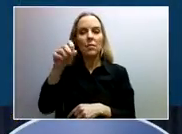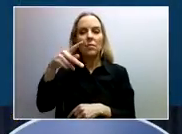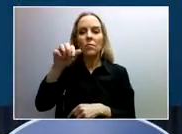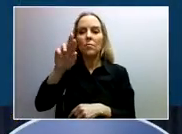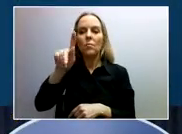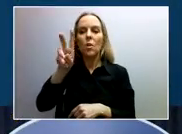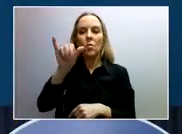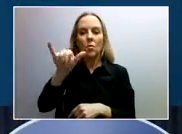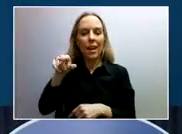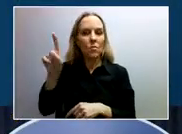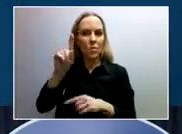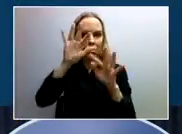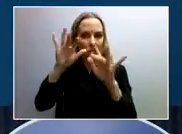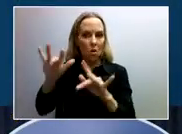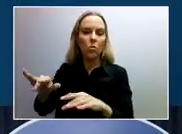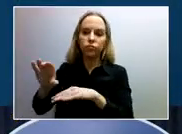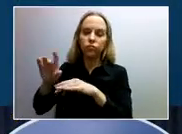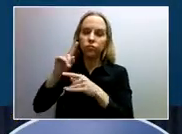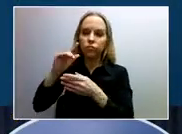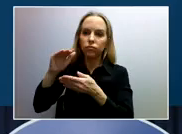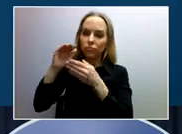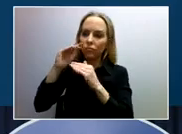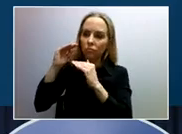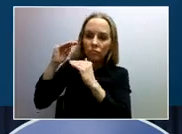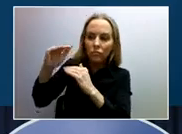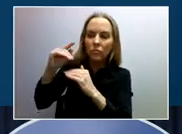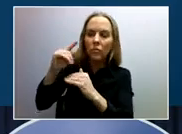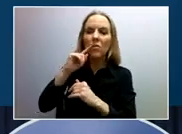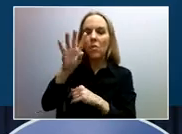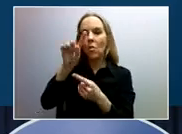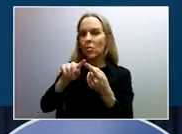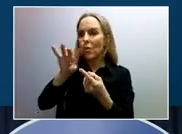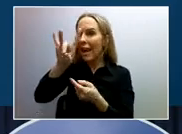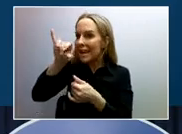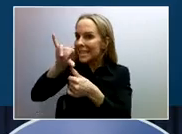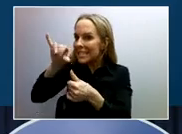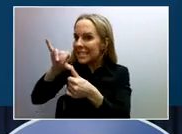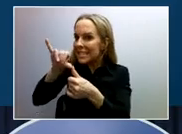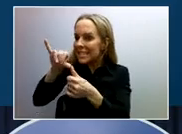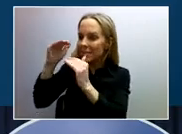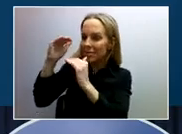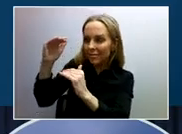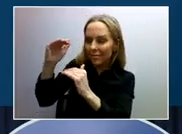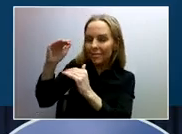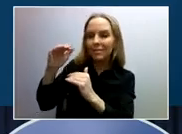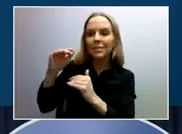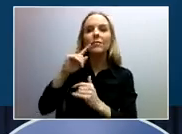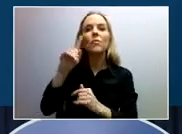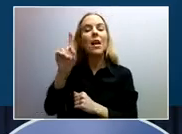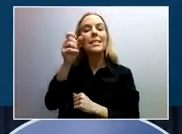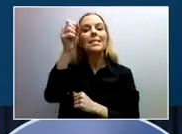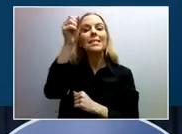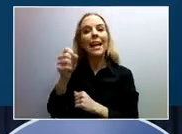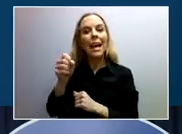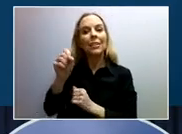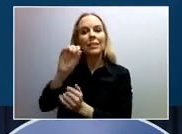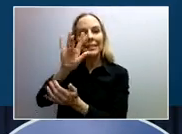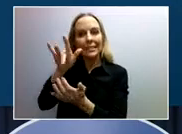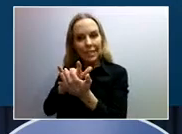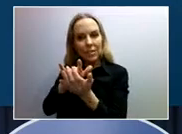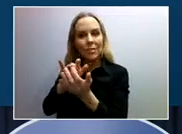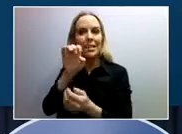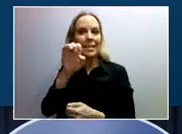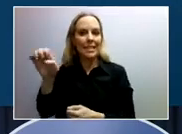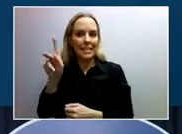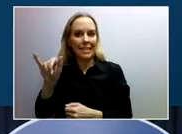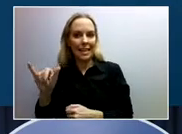The highest amounts of snowfall, 4 to 8 inches, are expected to fall across south central and eastern Kentucky, roughly